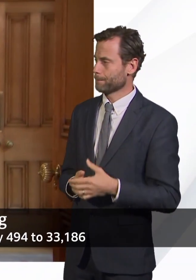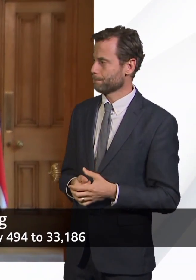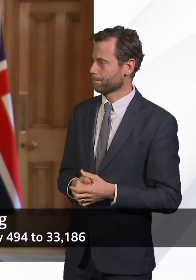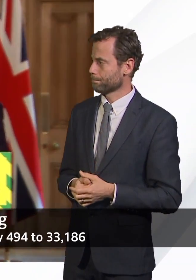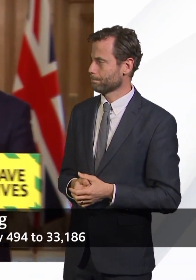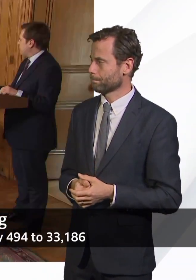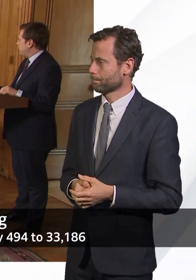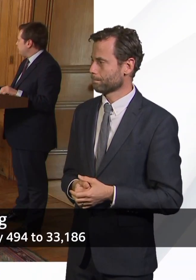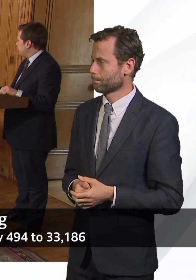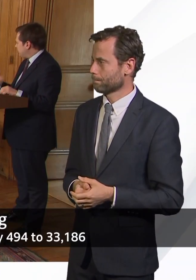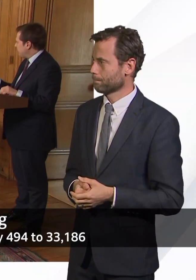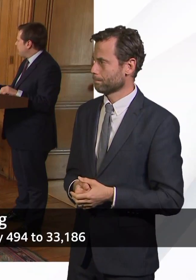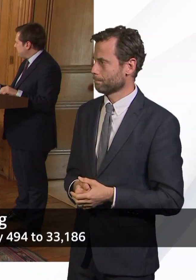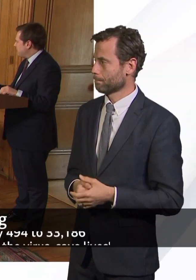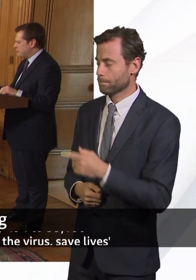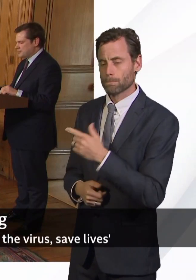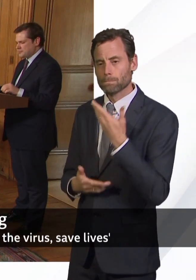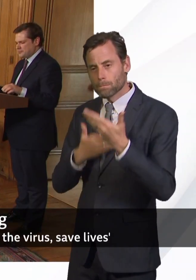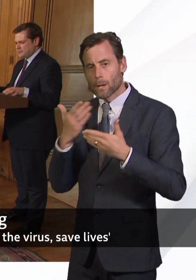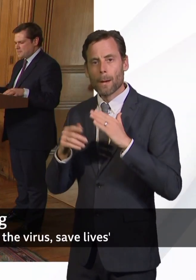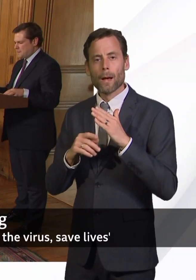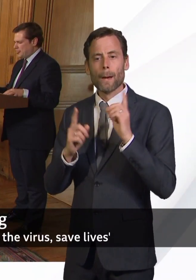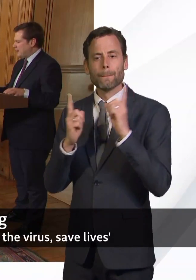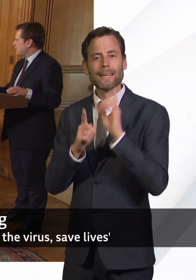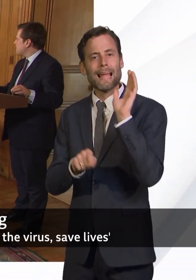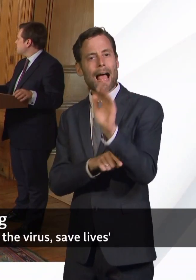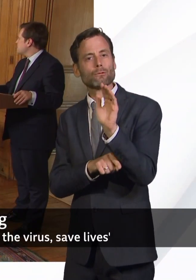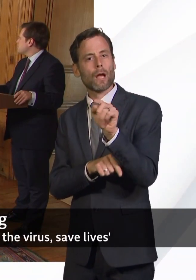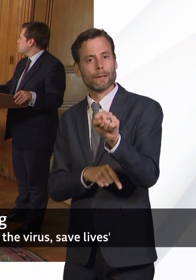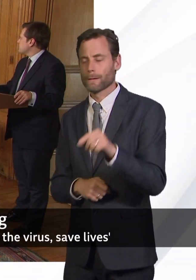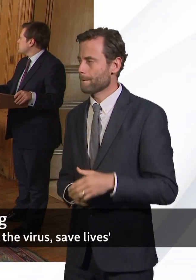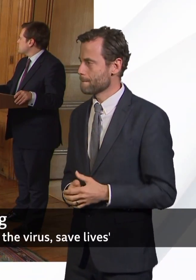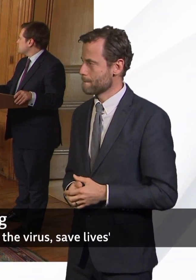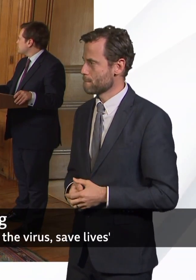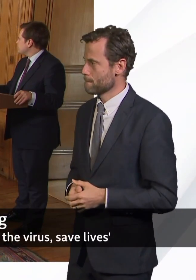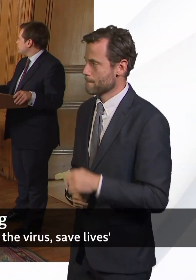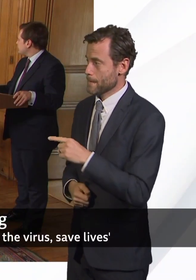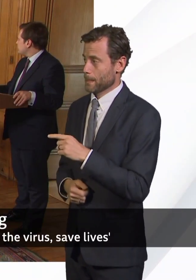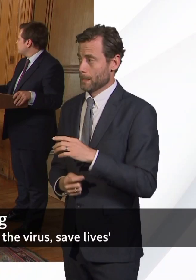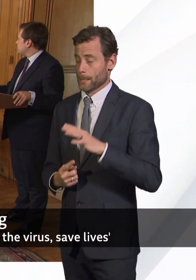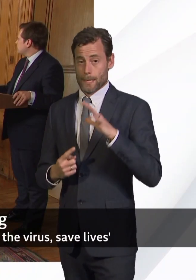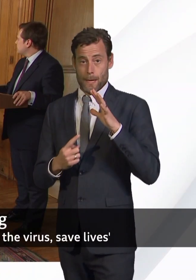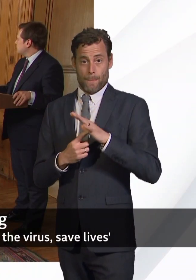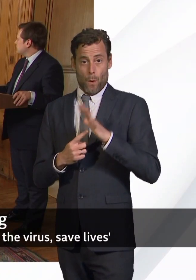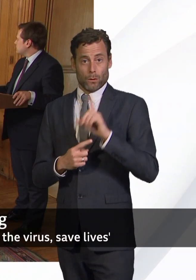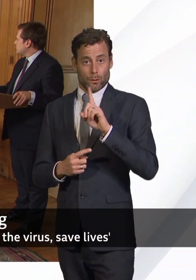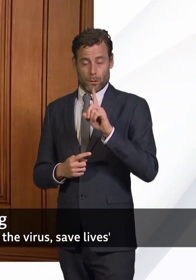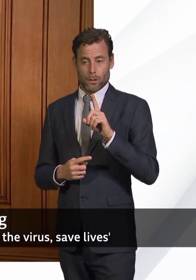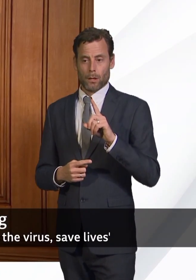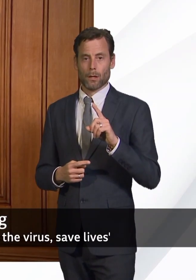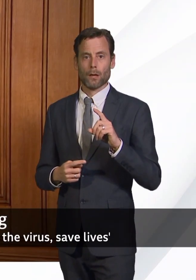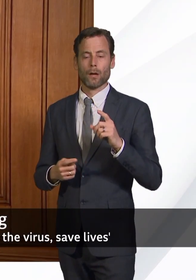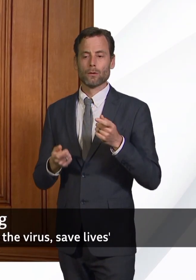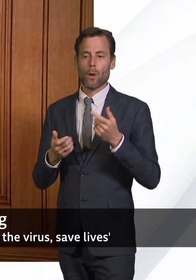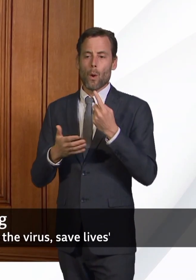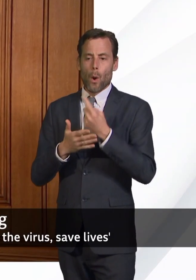term trajectory might be for meeting up with family members? I mean, just to say, it's a very important public health issue as well, not simply from the control of